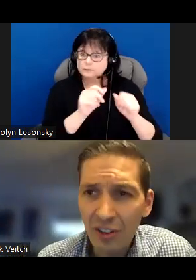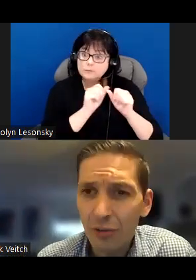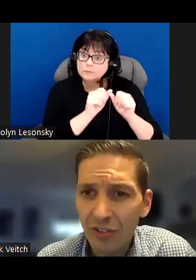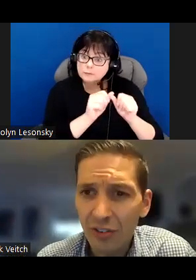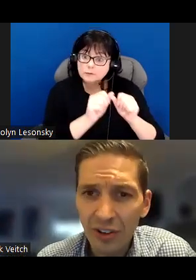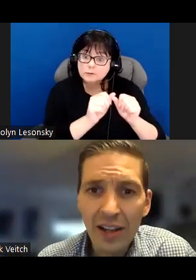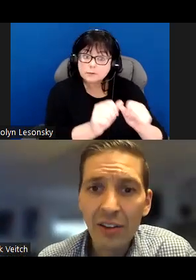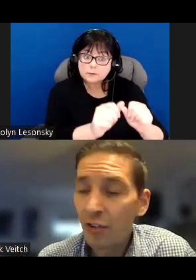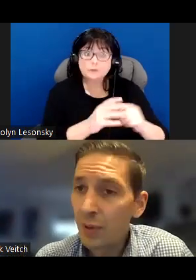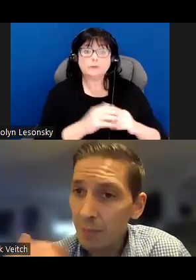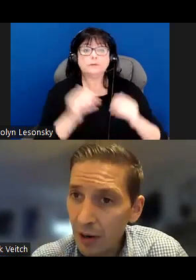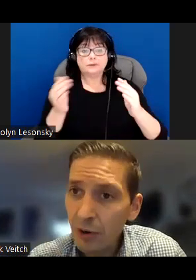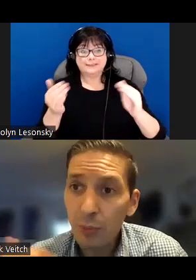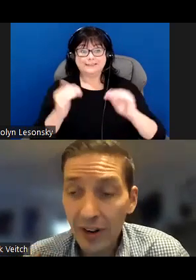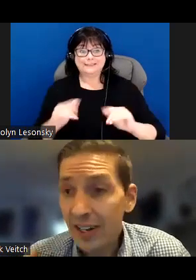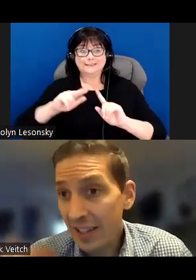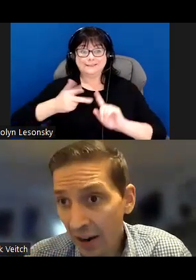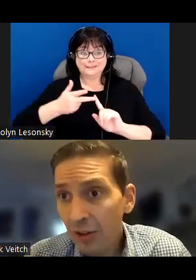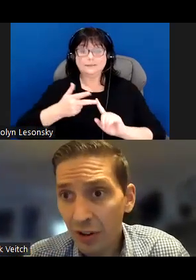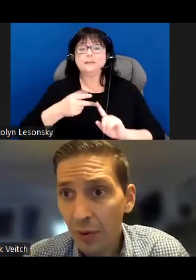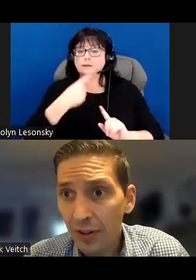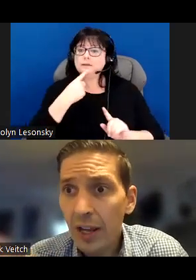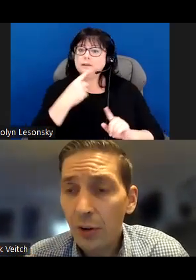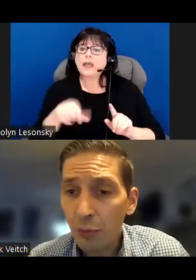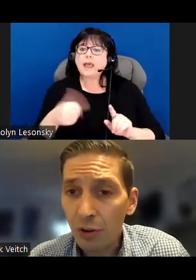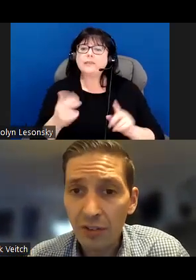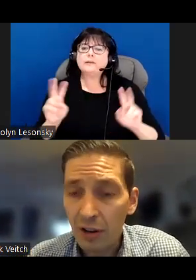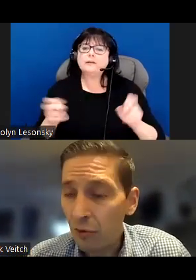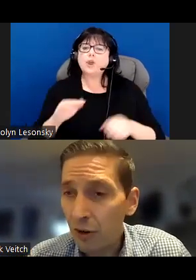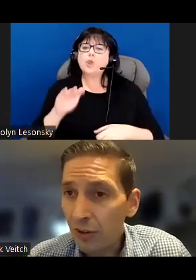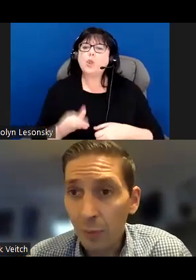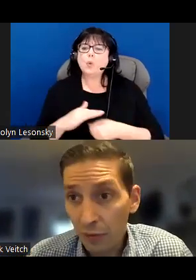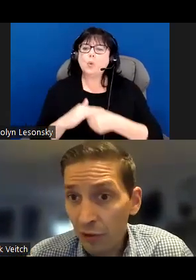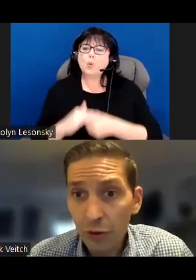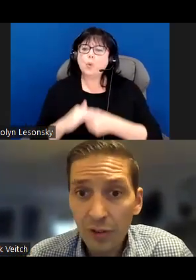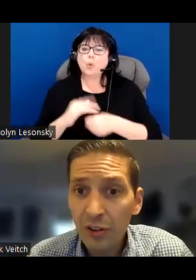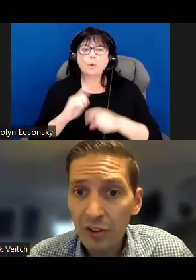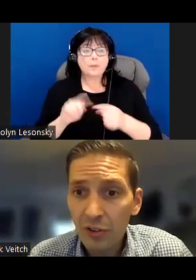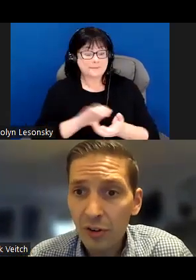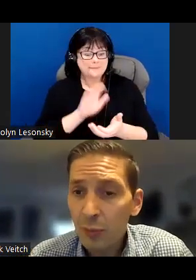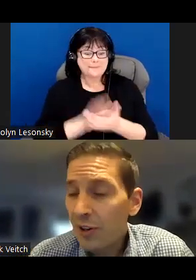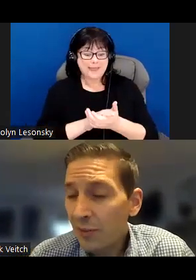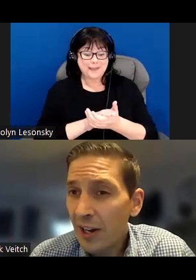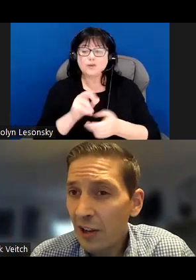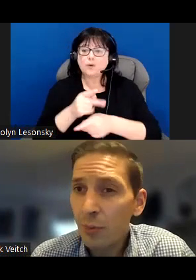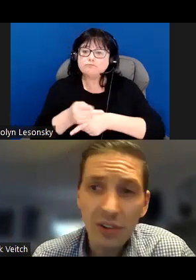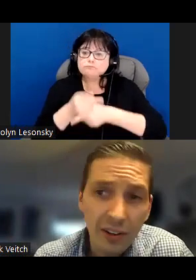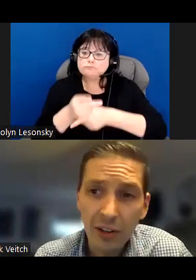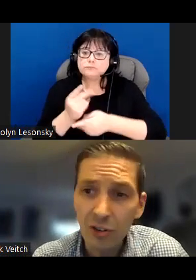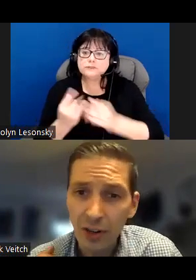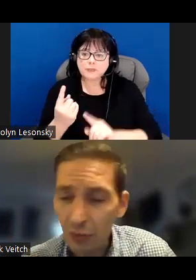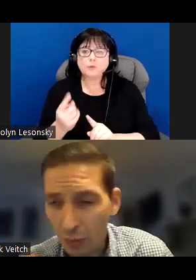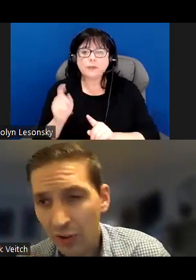low intensity stressors, such as being married or providing care to someone who's really struggling with physical or mental health concern, has been identified